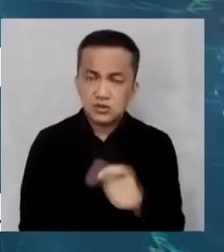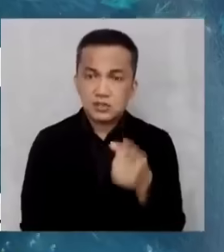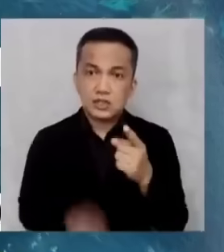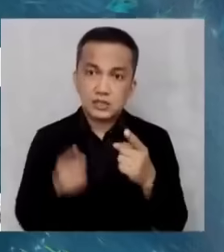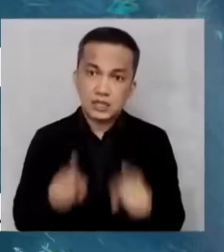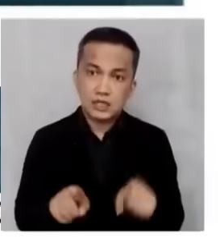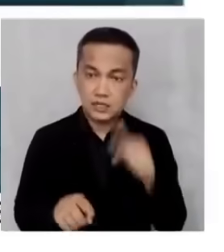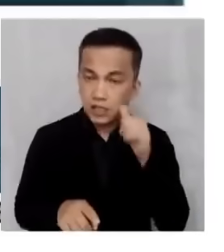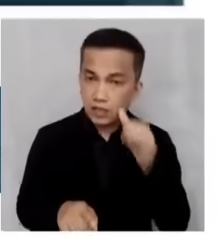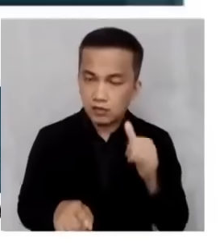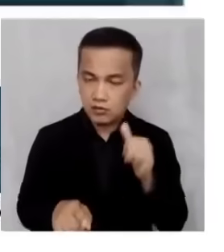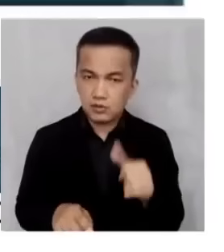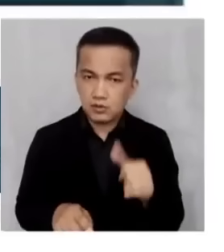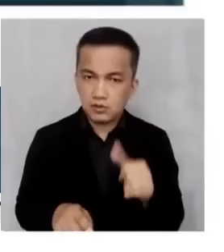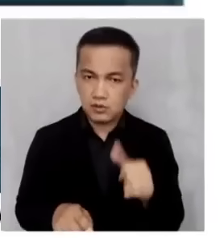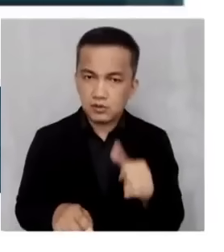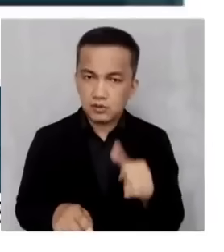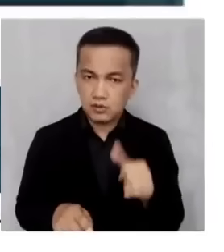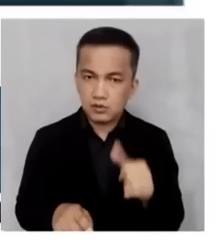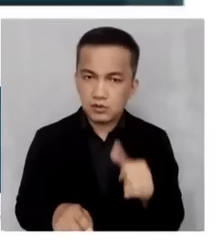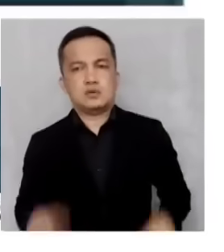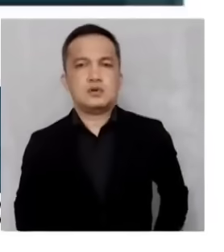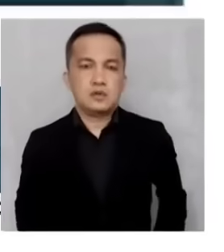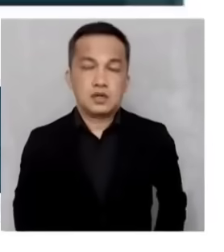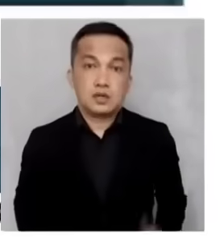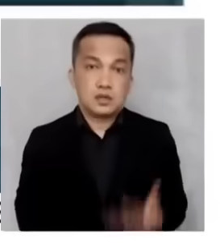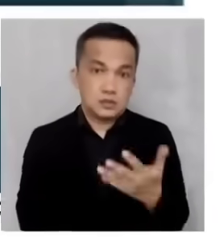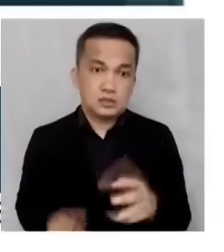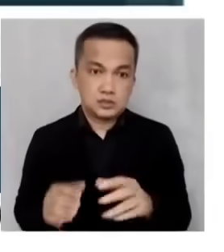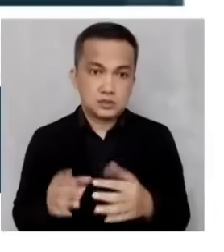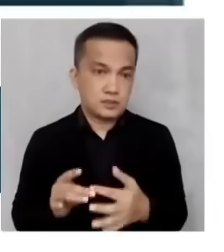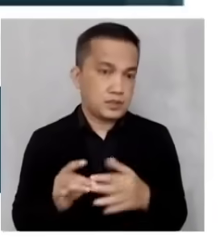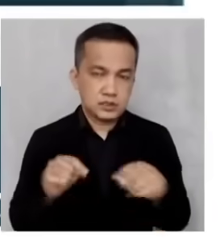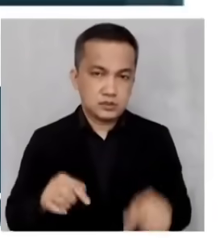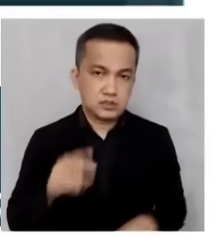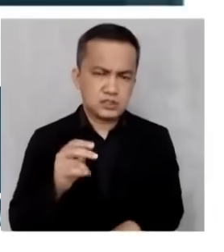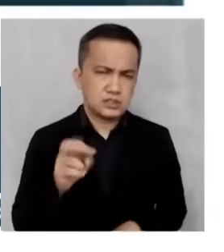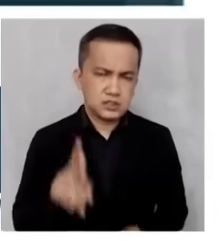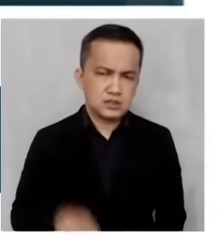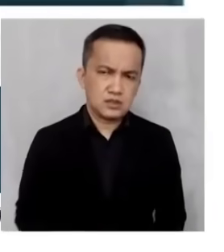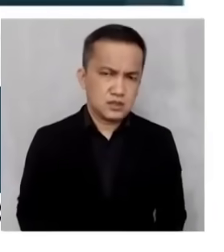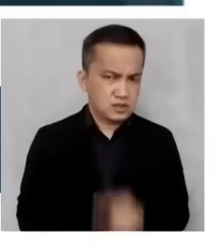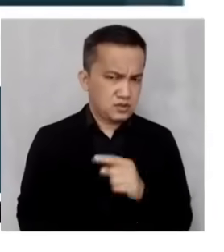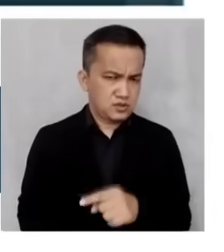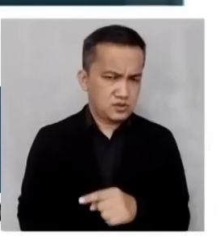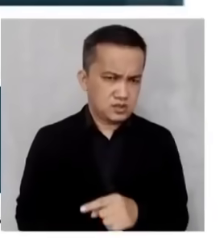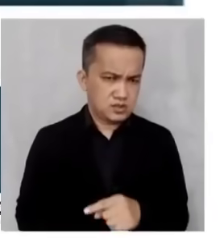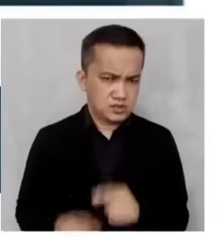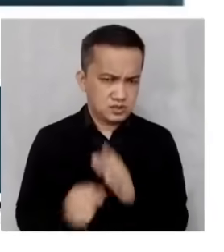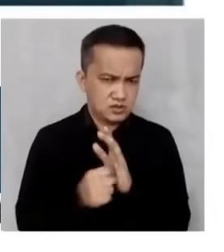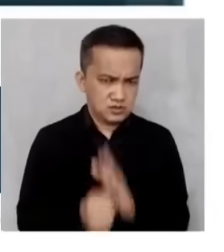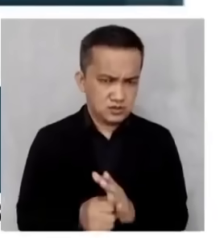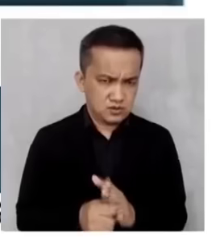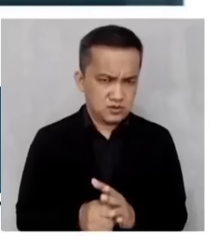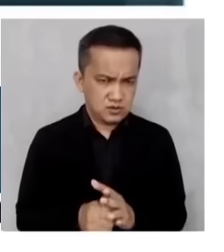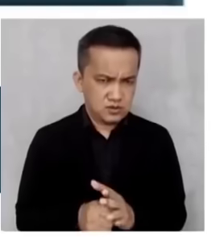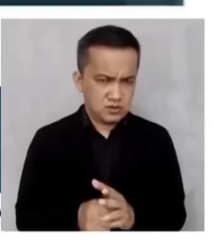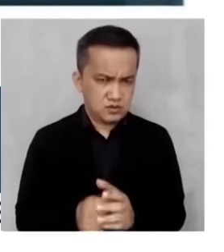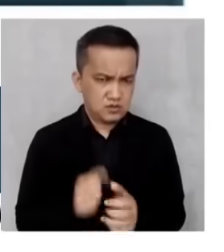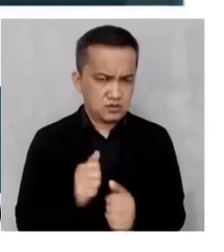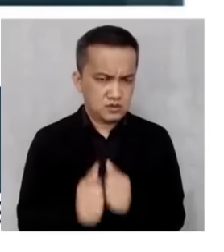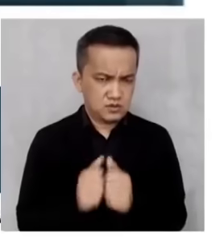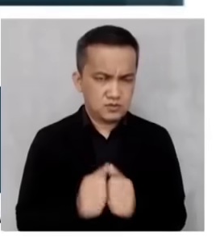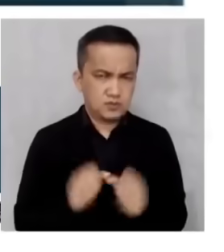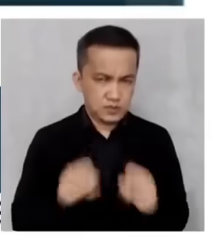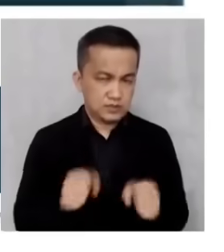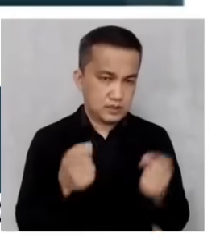na talagang heavy downpour, no? Especially here in Metro Manila, ito ba ay senyales ng kung ano pang pwedeng mangyari